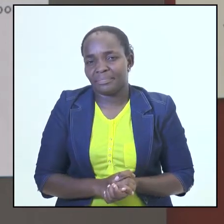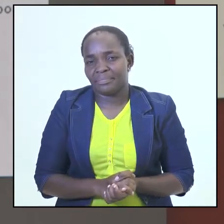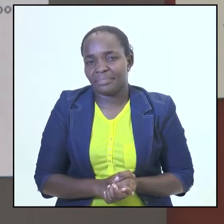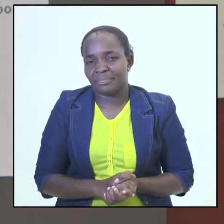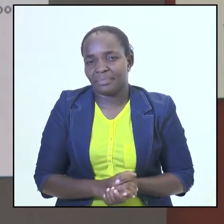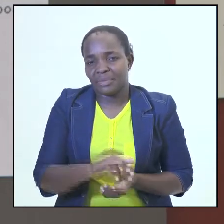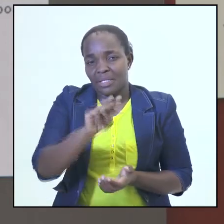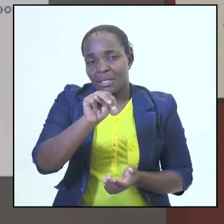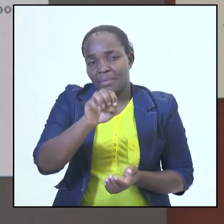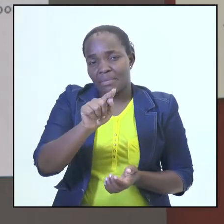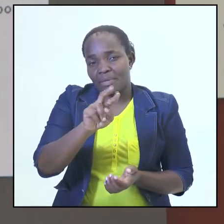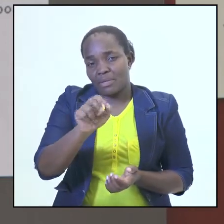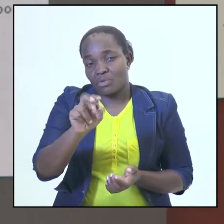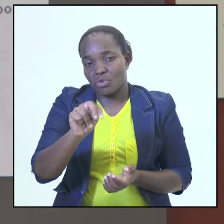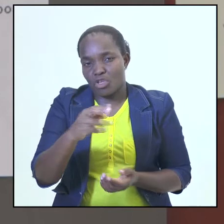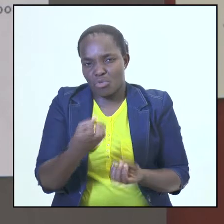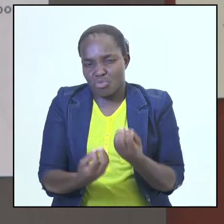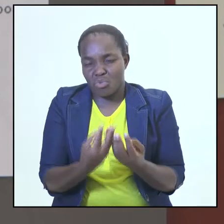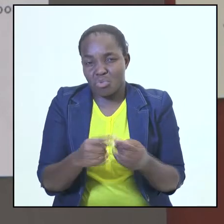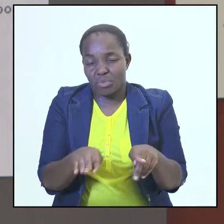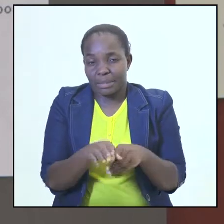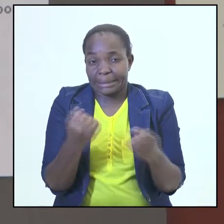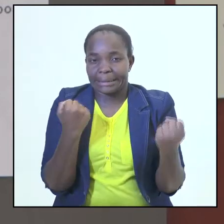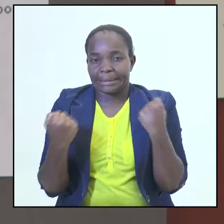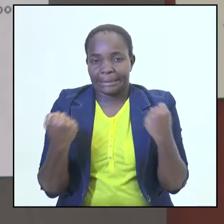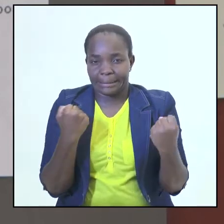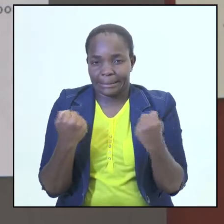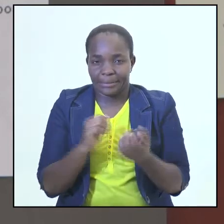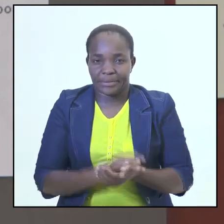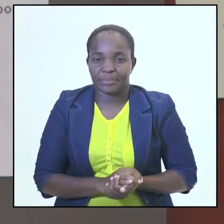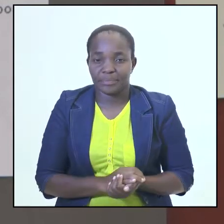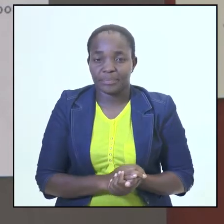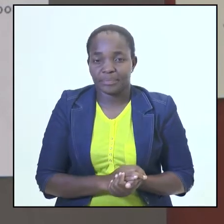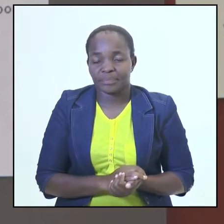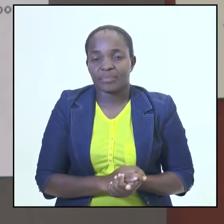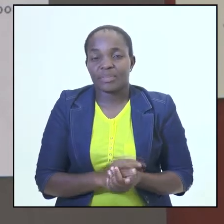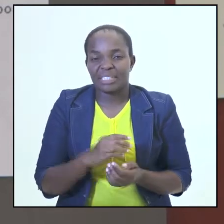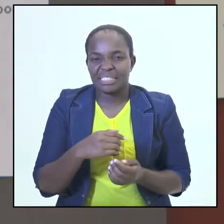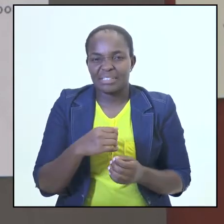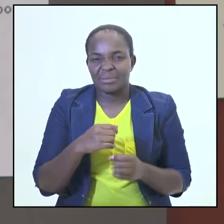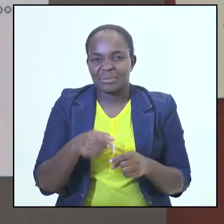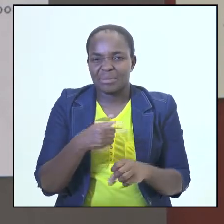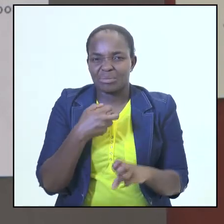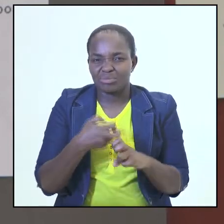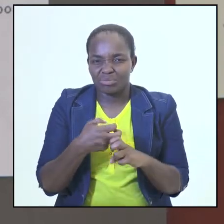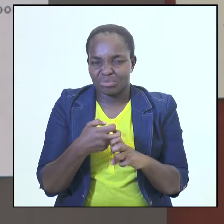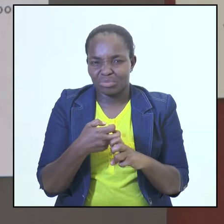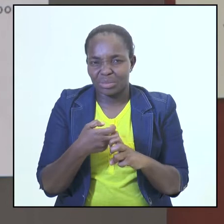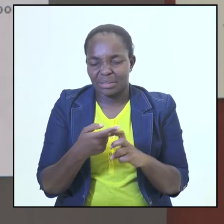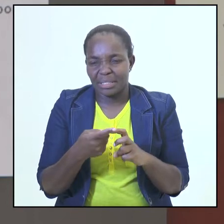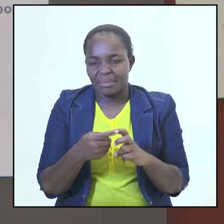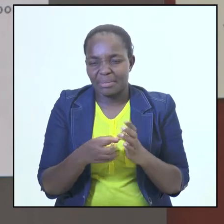Methane is burned to produce energy for the sewage plant, while solid matter can be dried to be used as